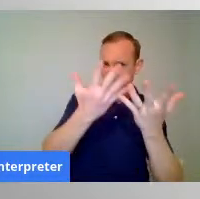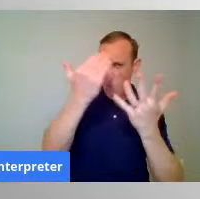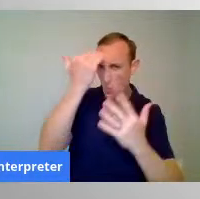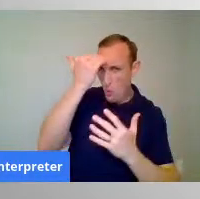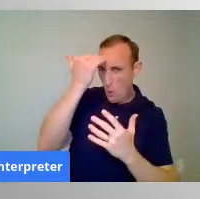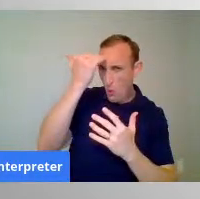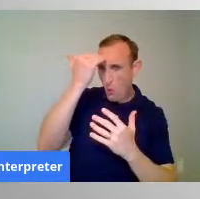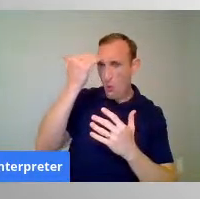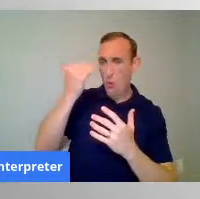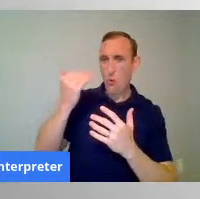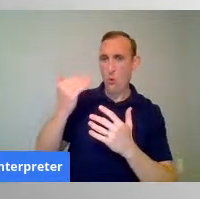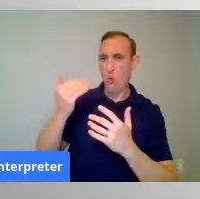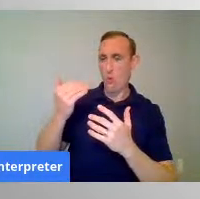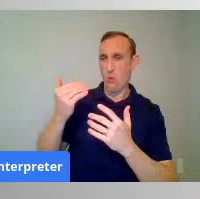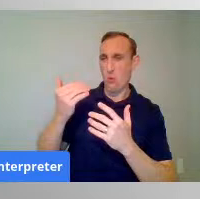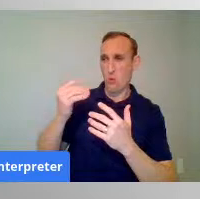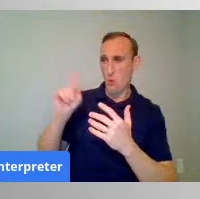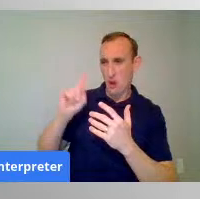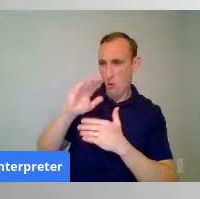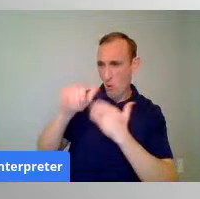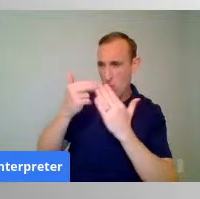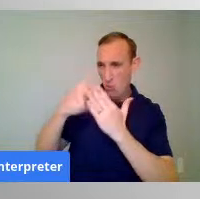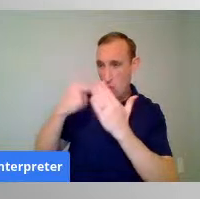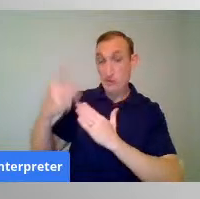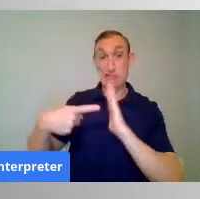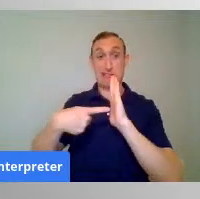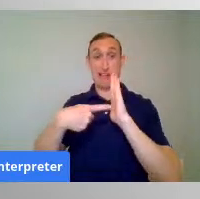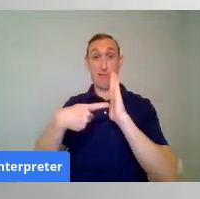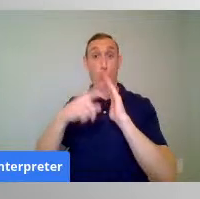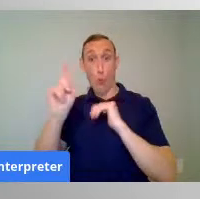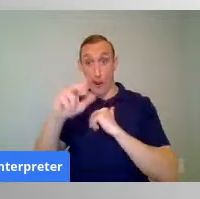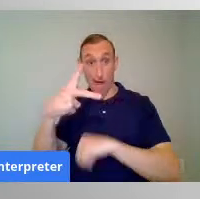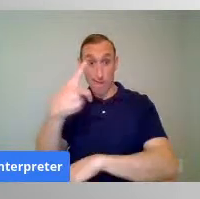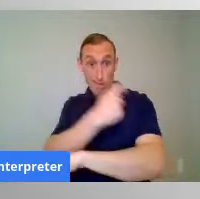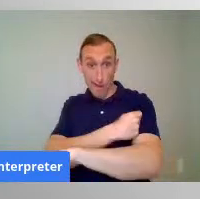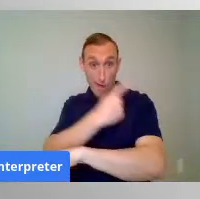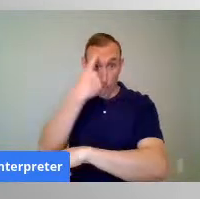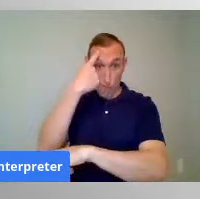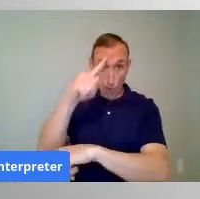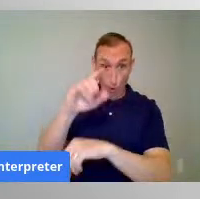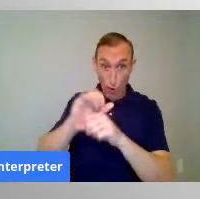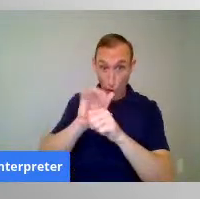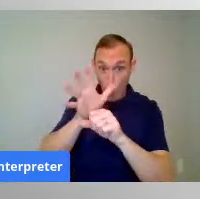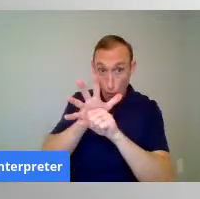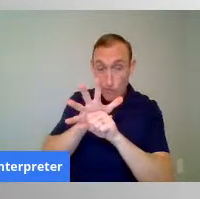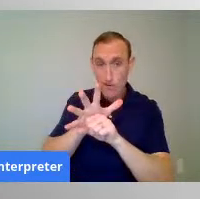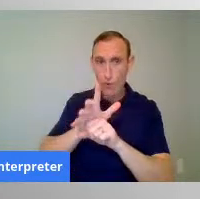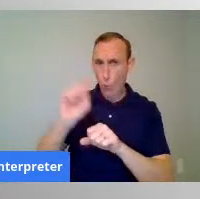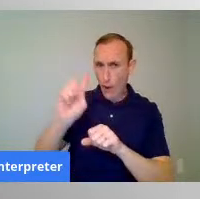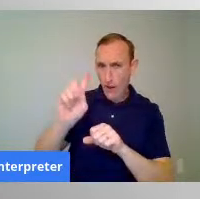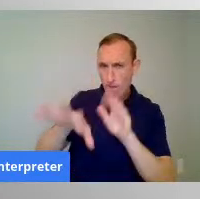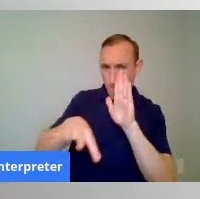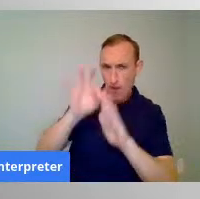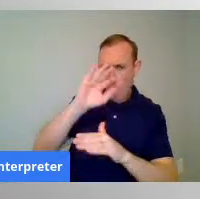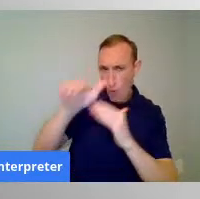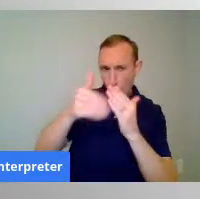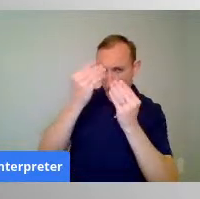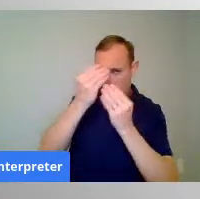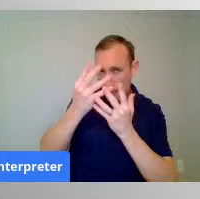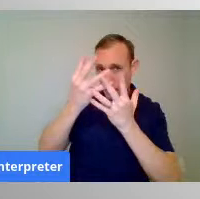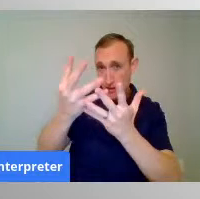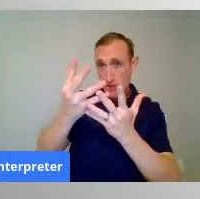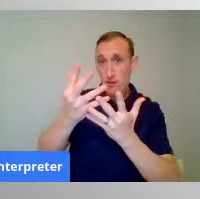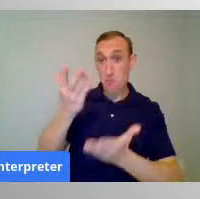get vaccinated for COVID, where there's information in all different places. We probably do a better job of this with